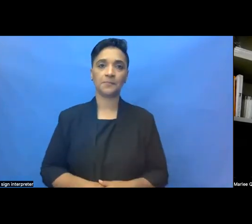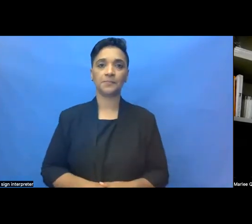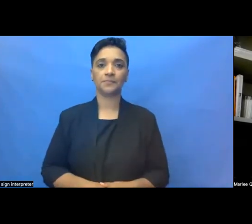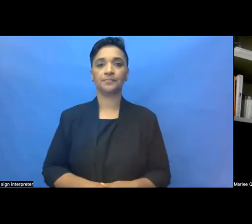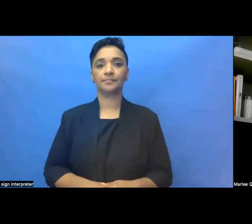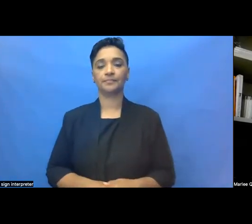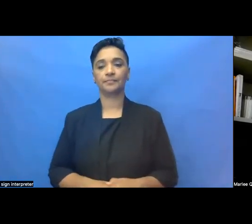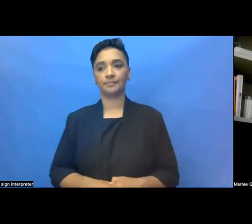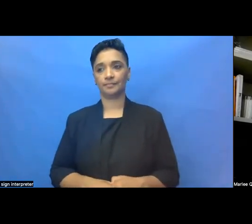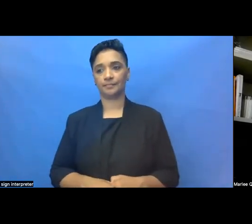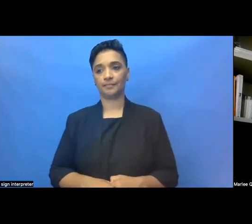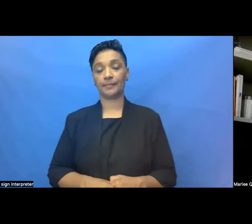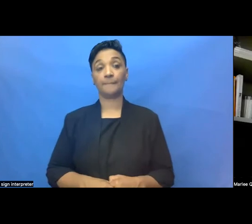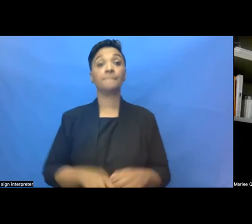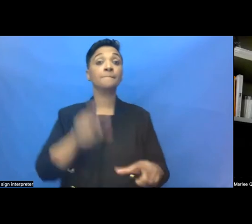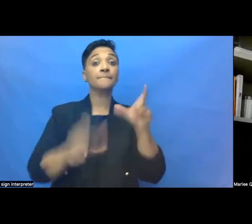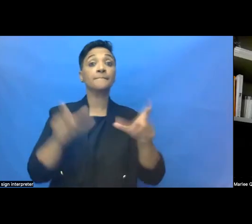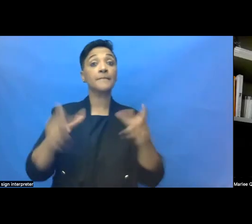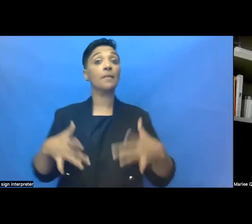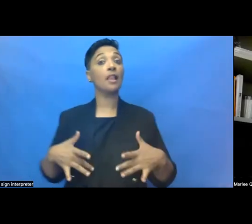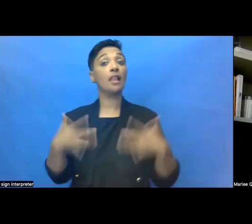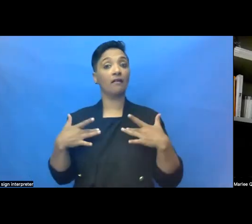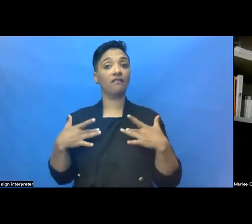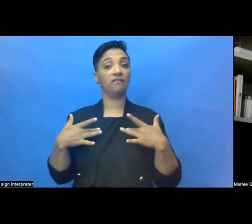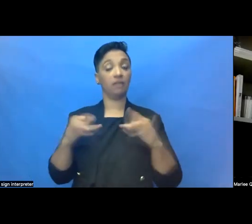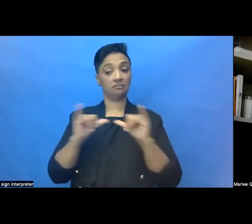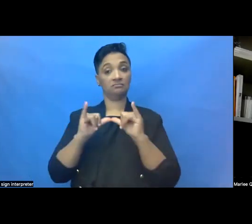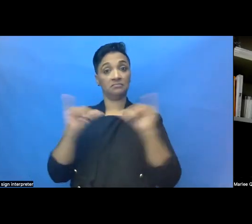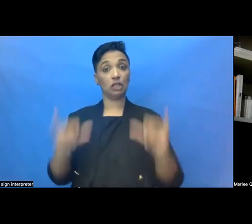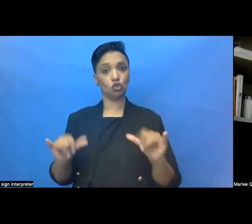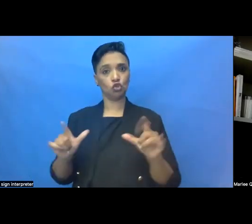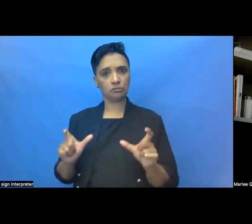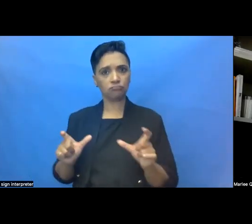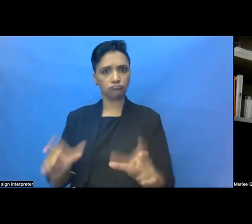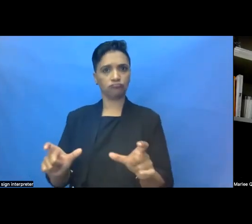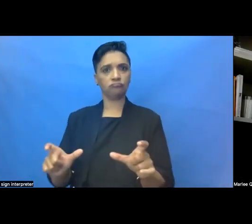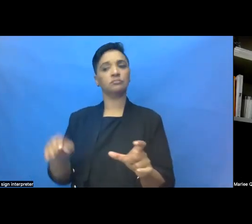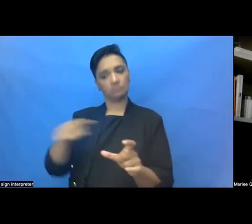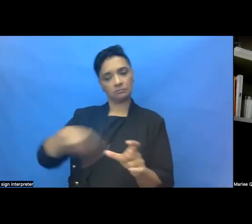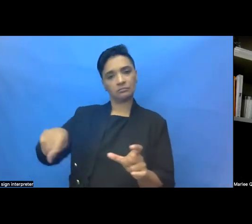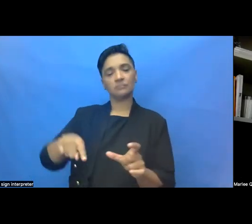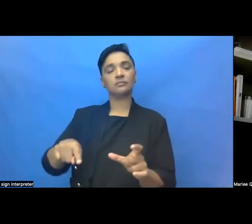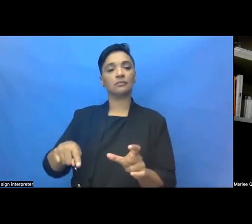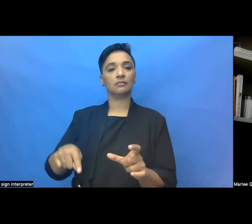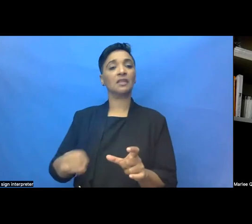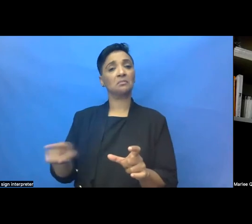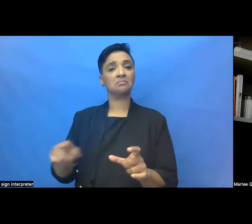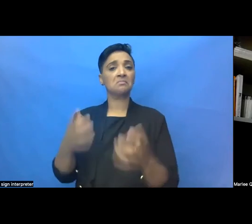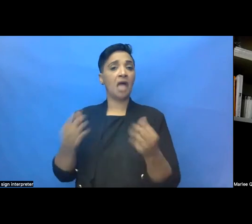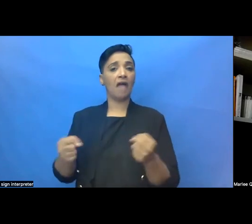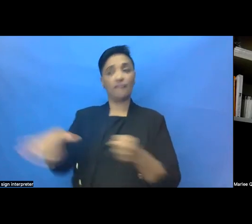those who are residing in institutions who are in relatively safe